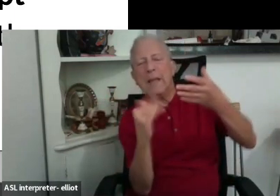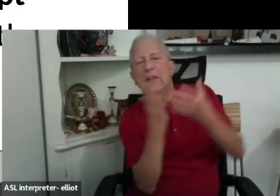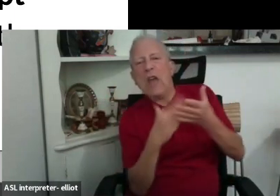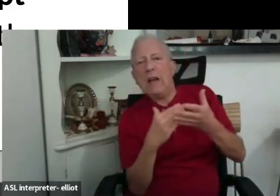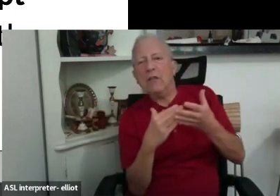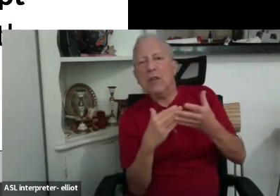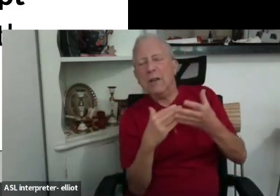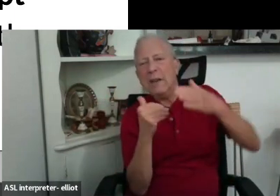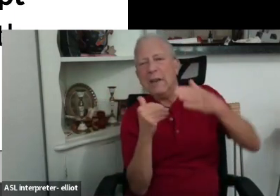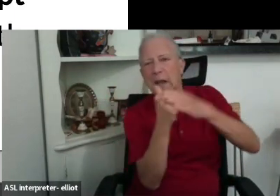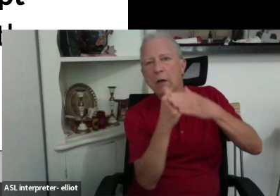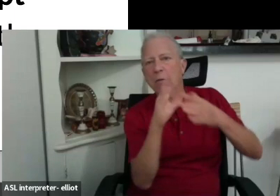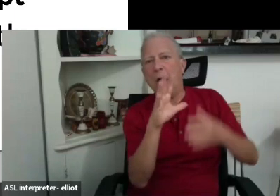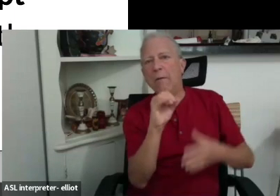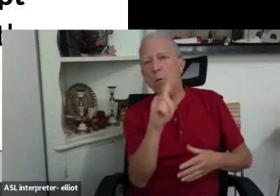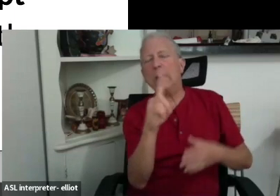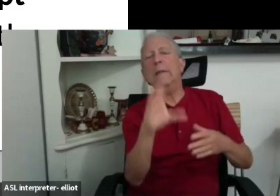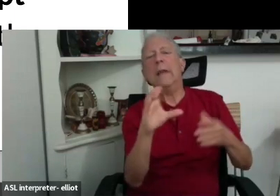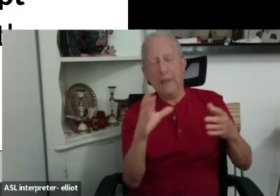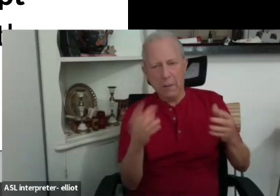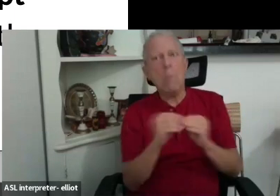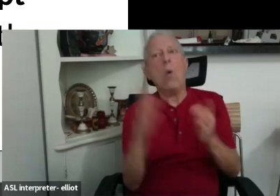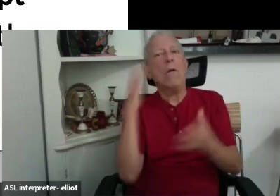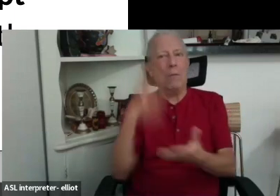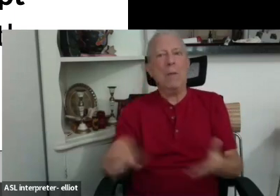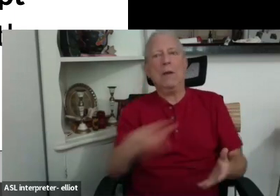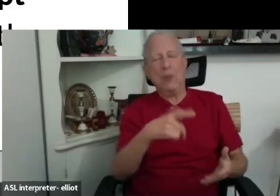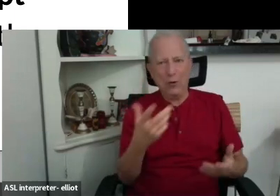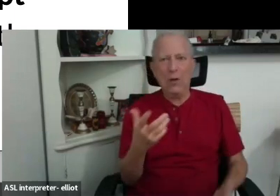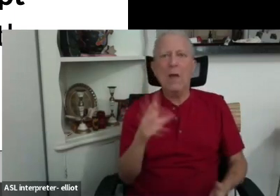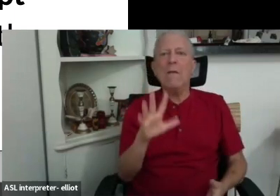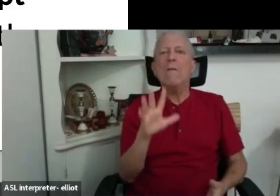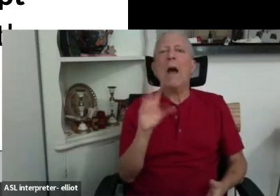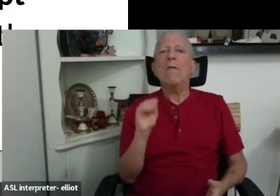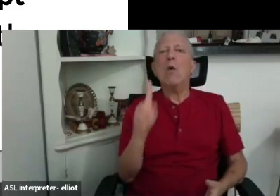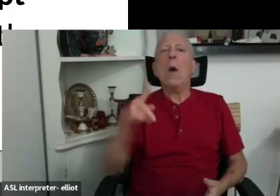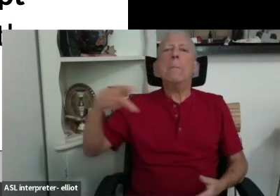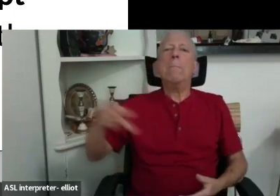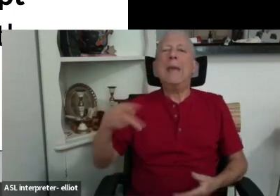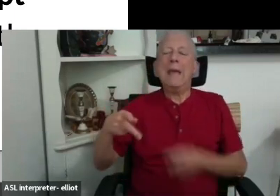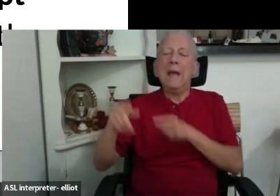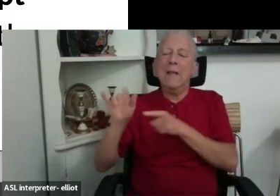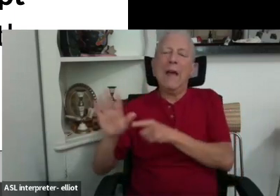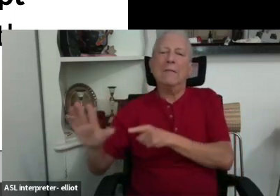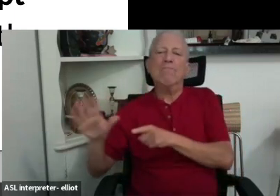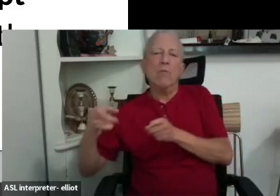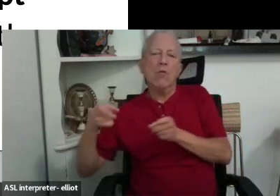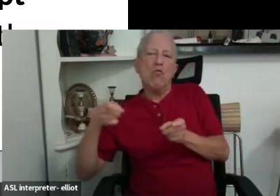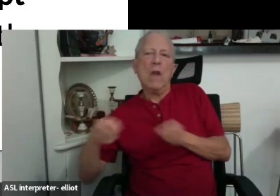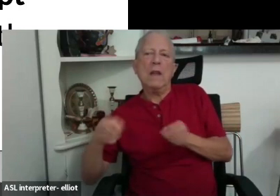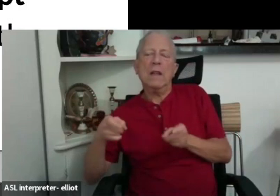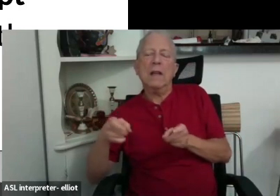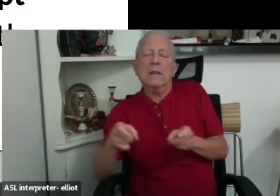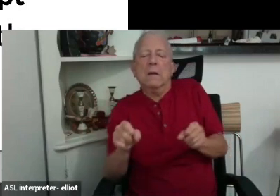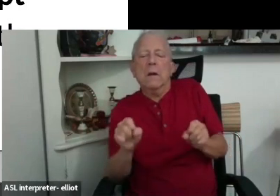nearby to 501(c) that is probably more familiar. 501(p) regulates alleged